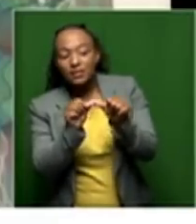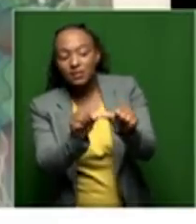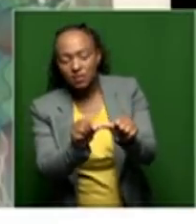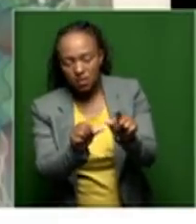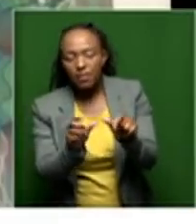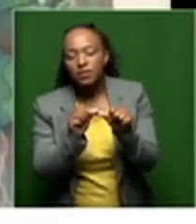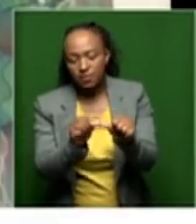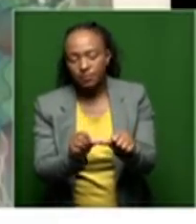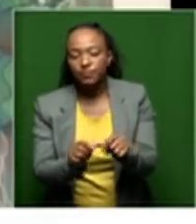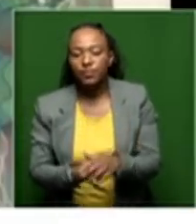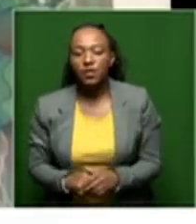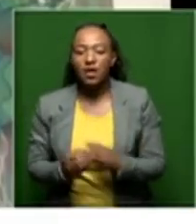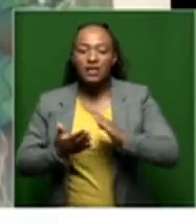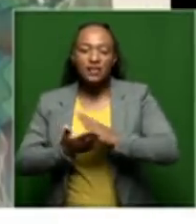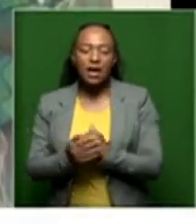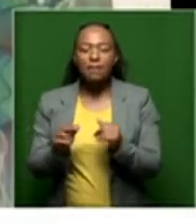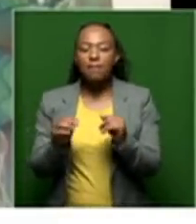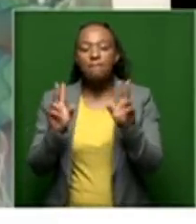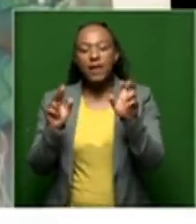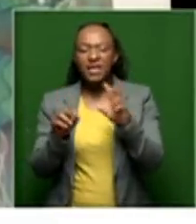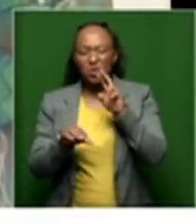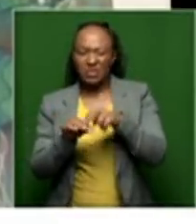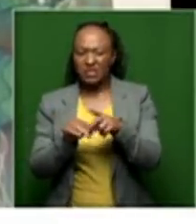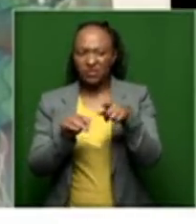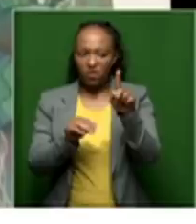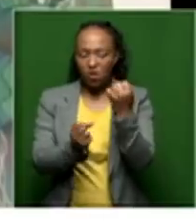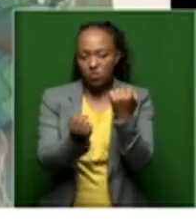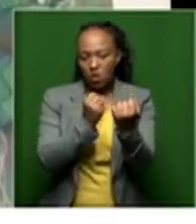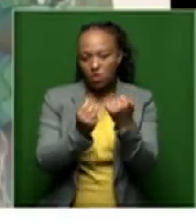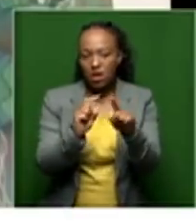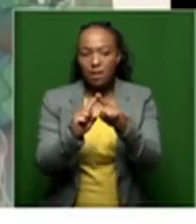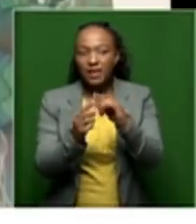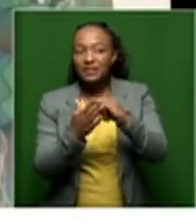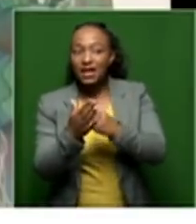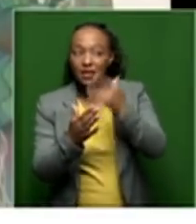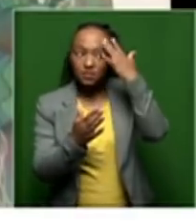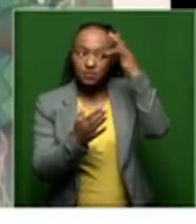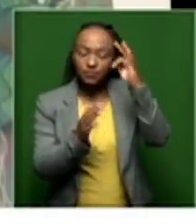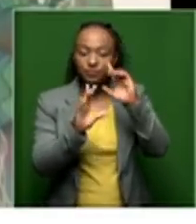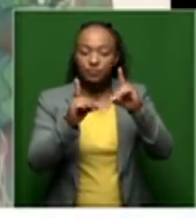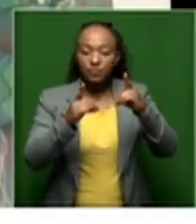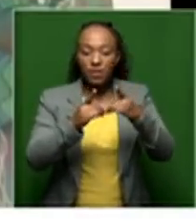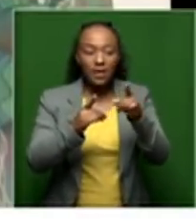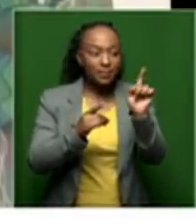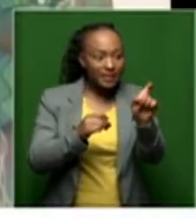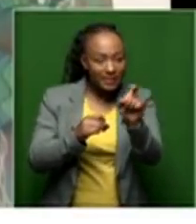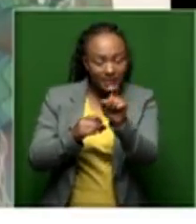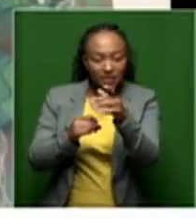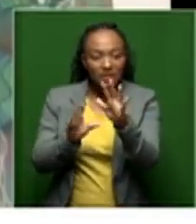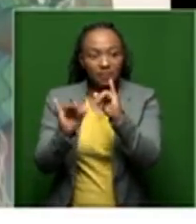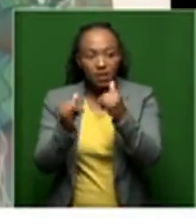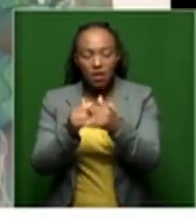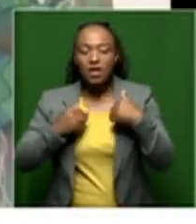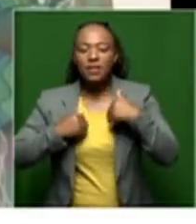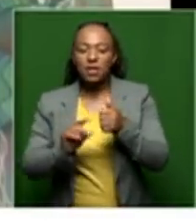these matters don't need to go to court. Some of them require government departments and entities to actually actually begin